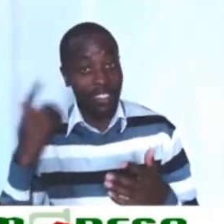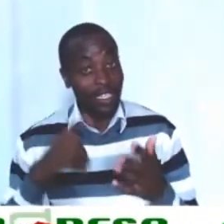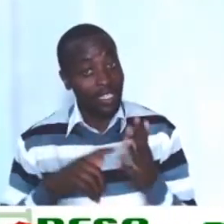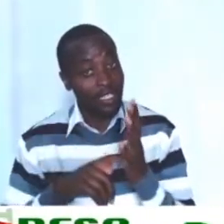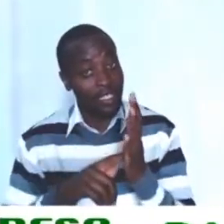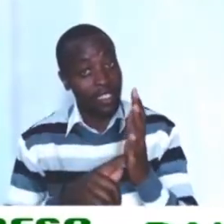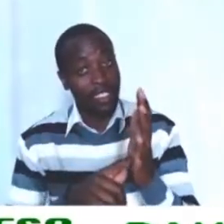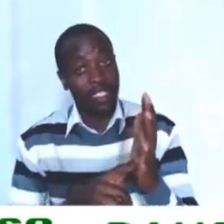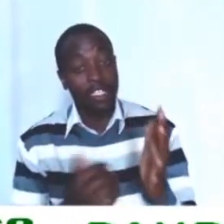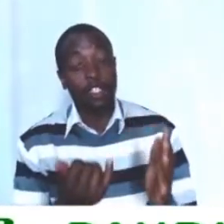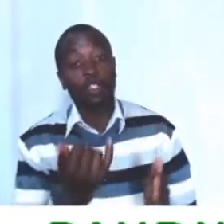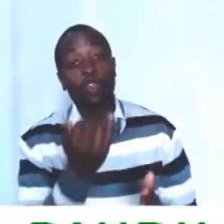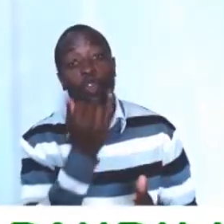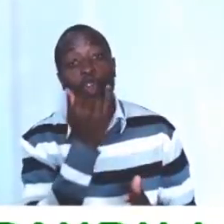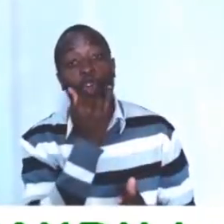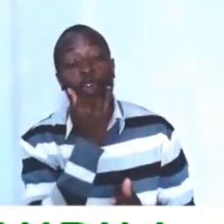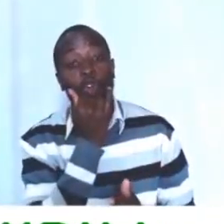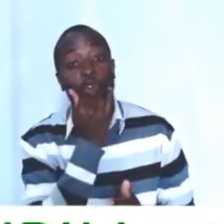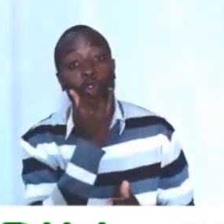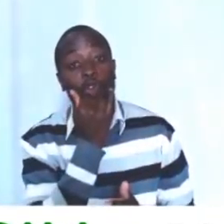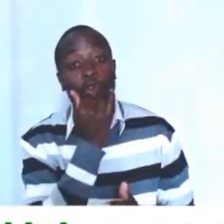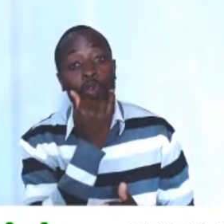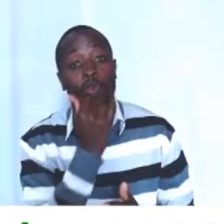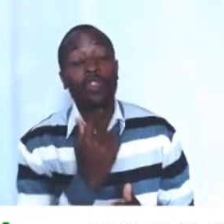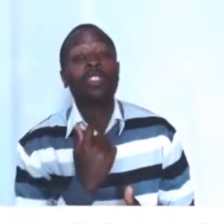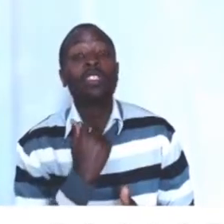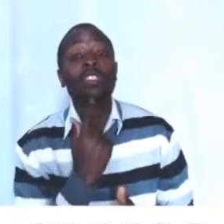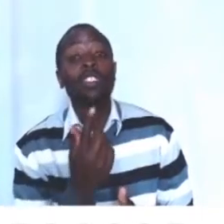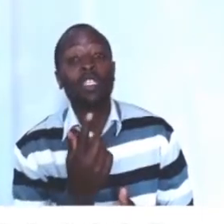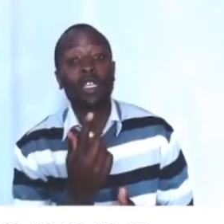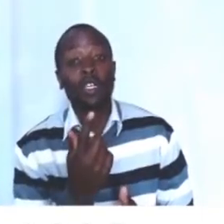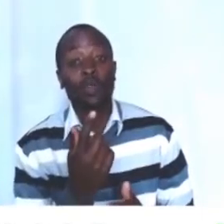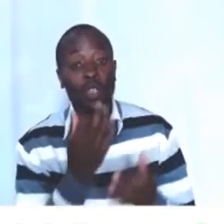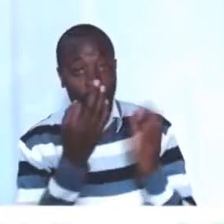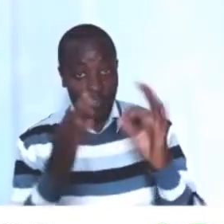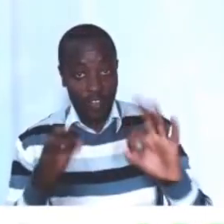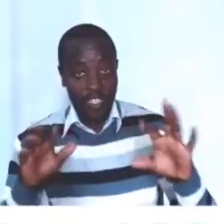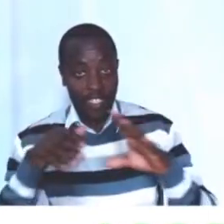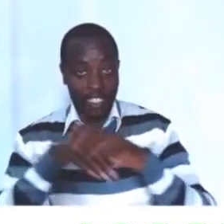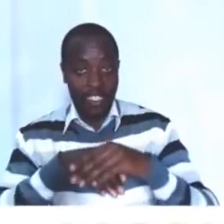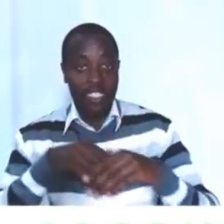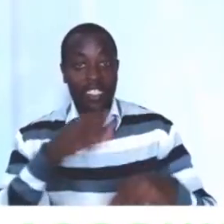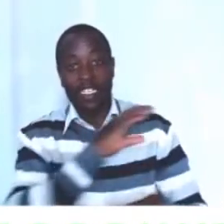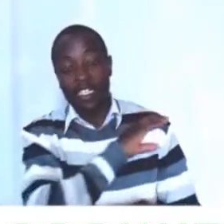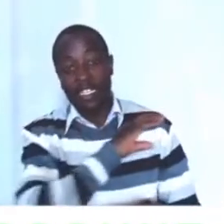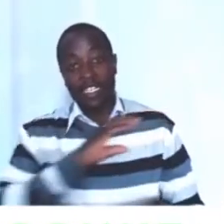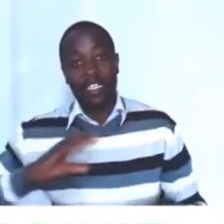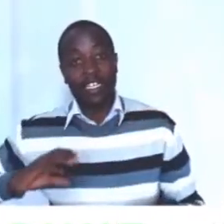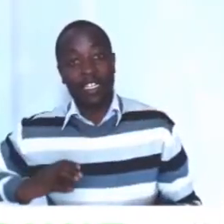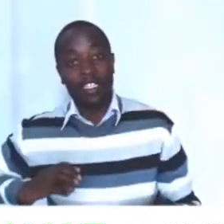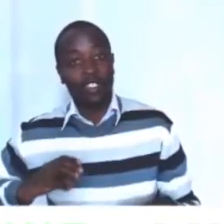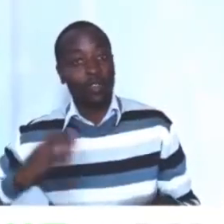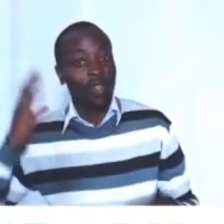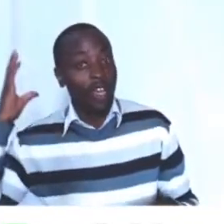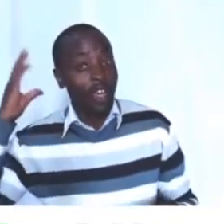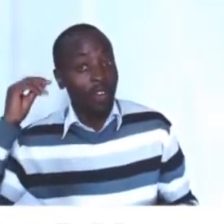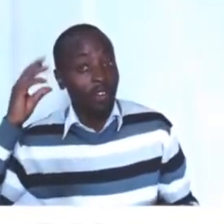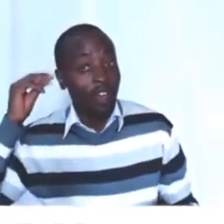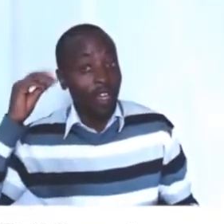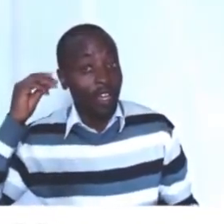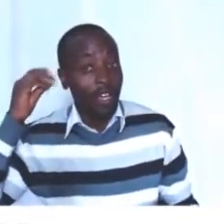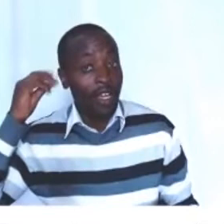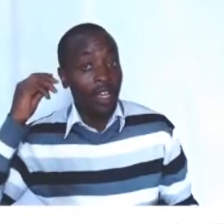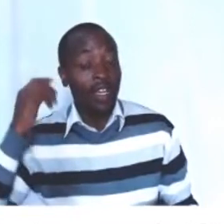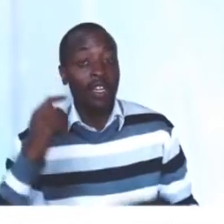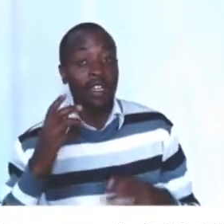wrong, we say we have liberty in Christ. And we have heard even in church people saying, my dress,